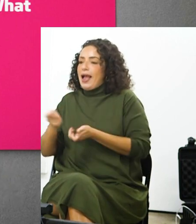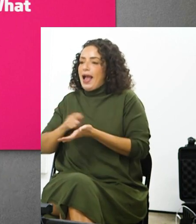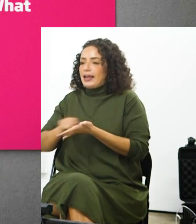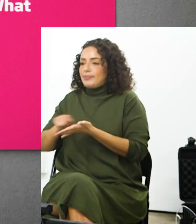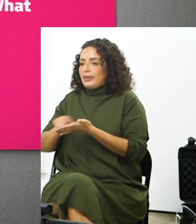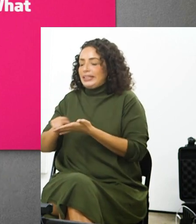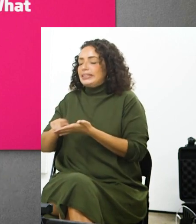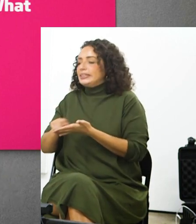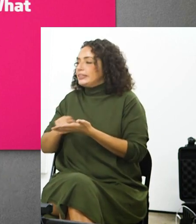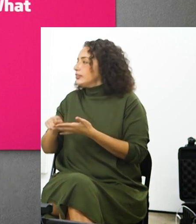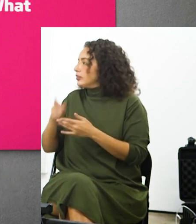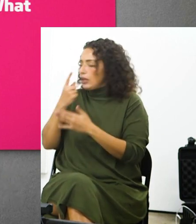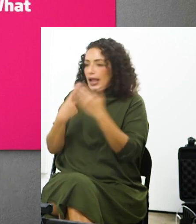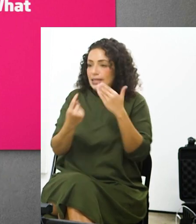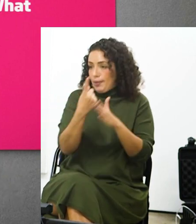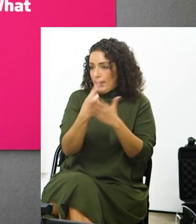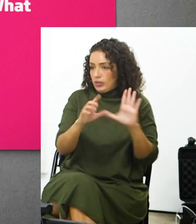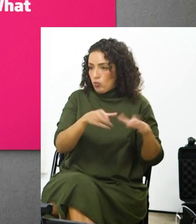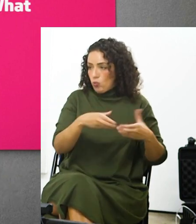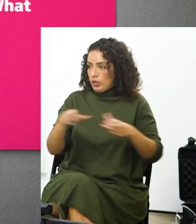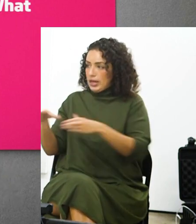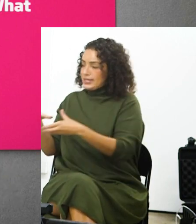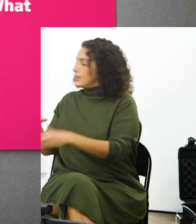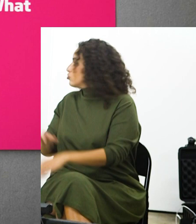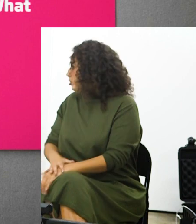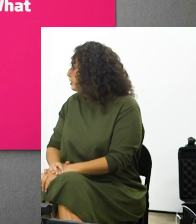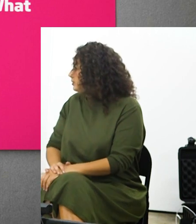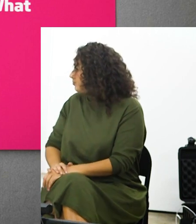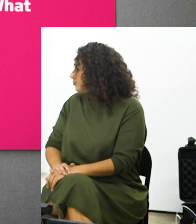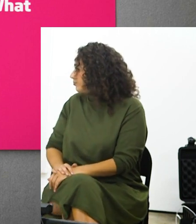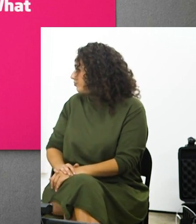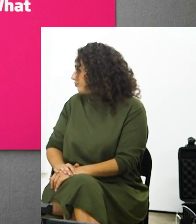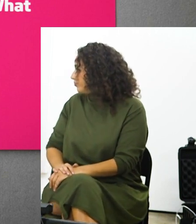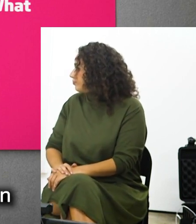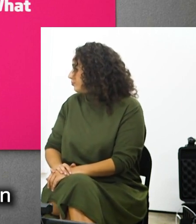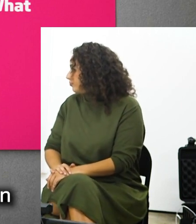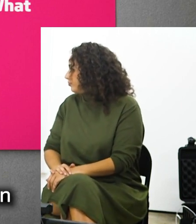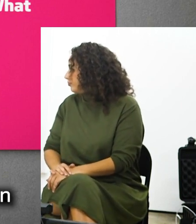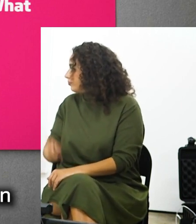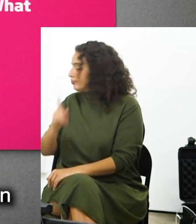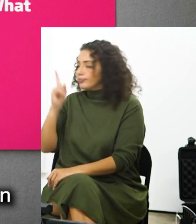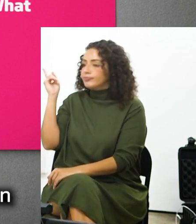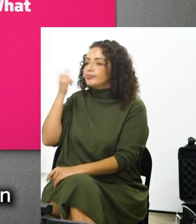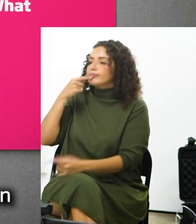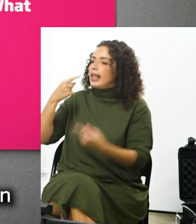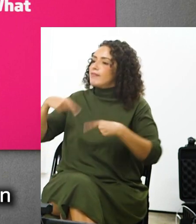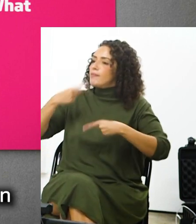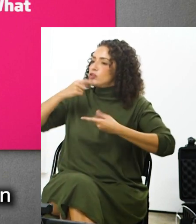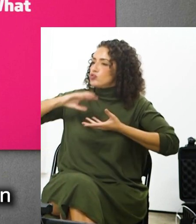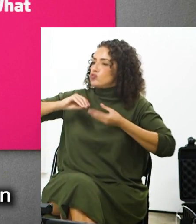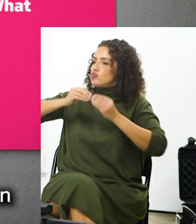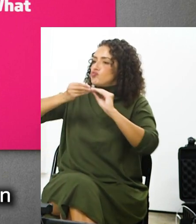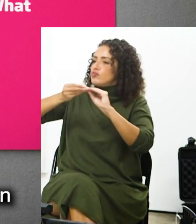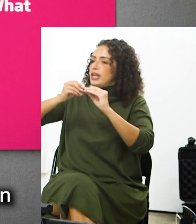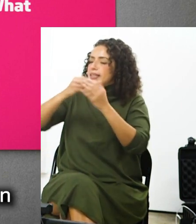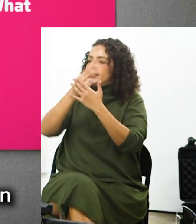an independent organization. So they have commissioned me to create the illustrations for Cards for